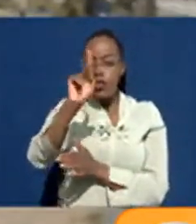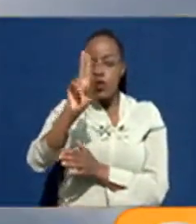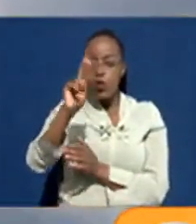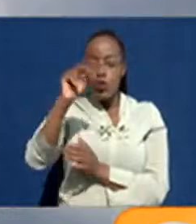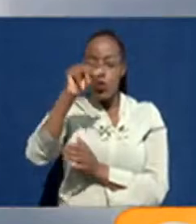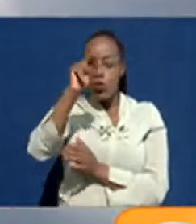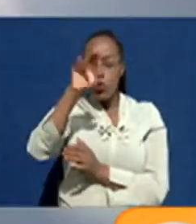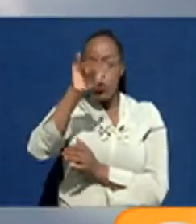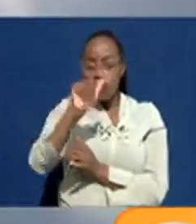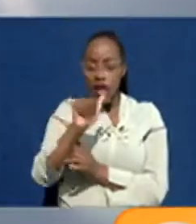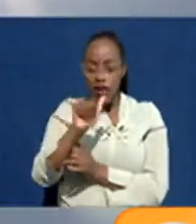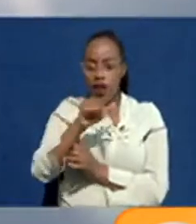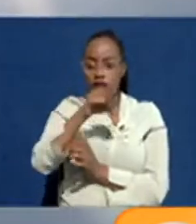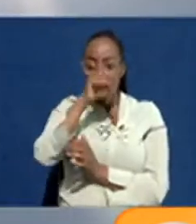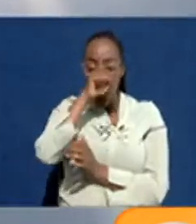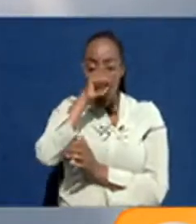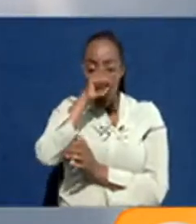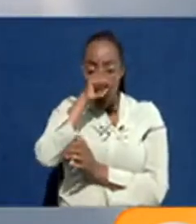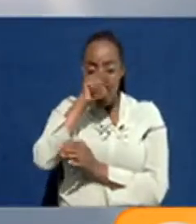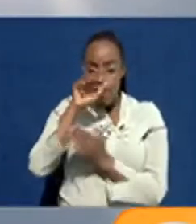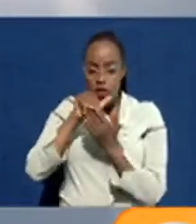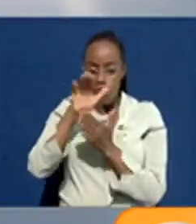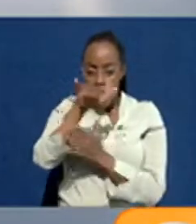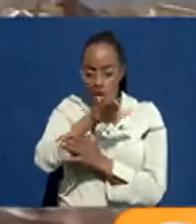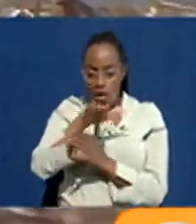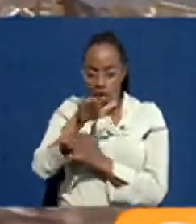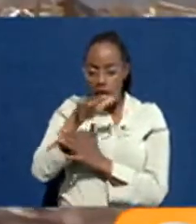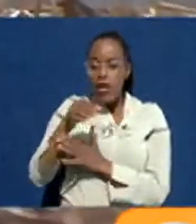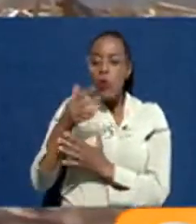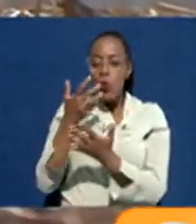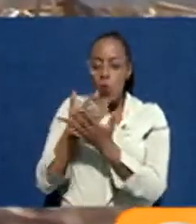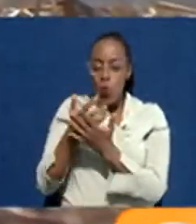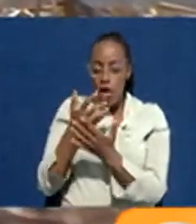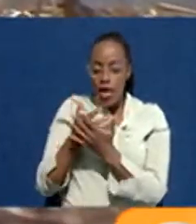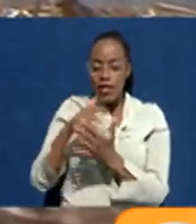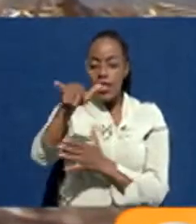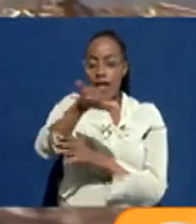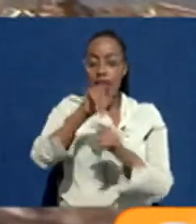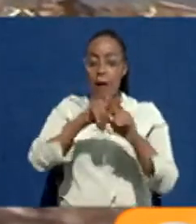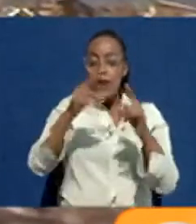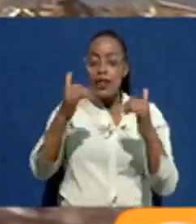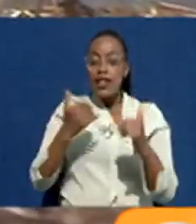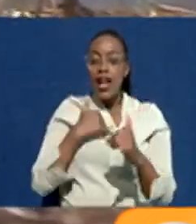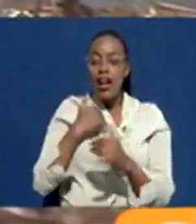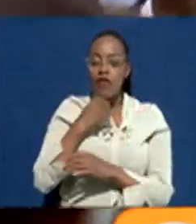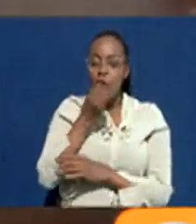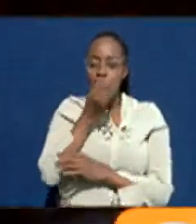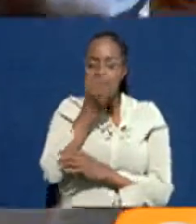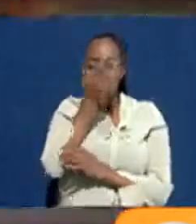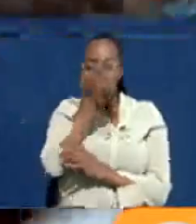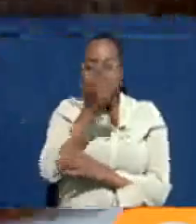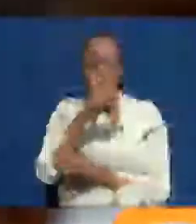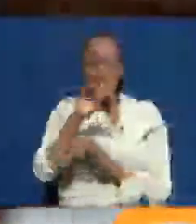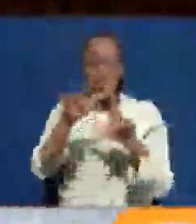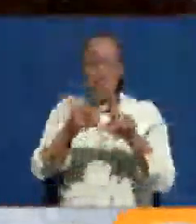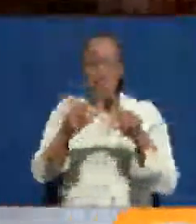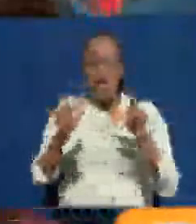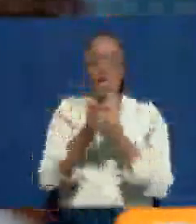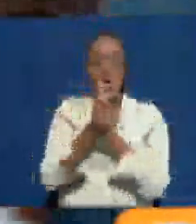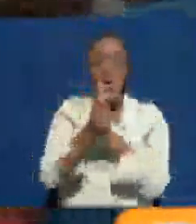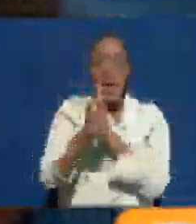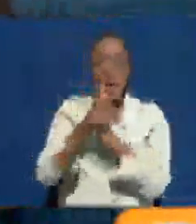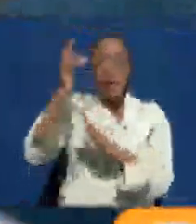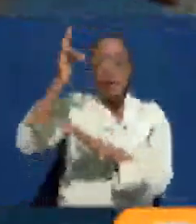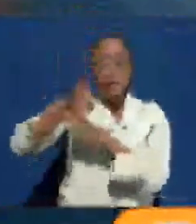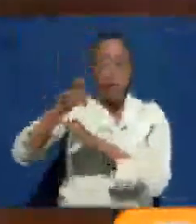concerned. Mosquitoes breed more in hotter areas. However, due to rapid warming of the earth, experts warn